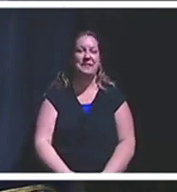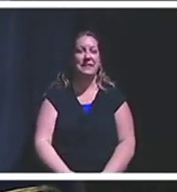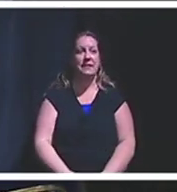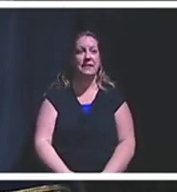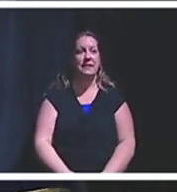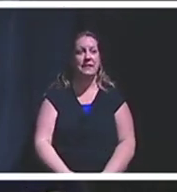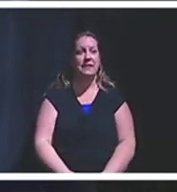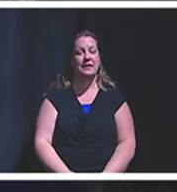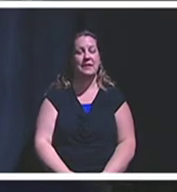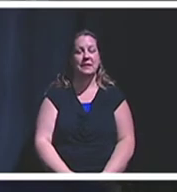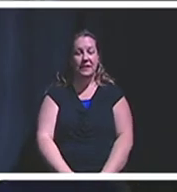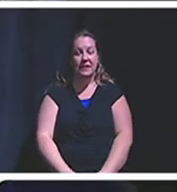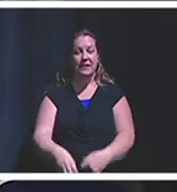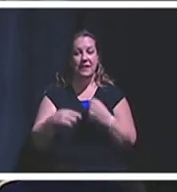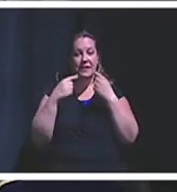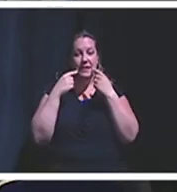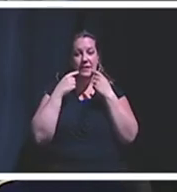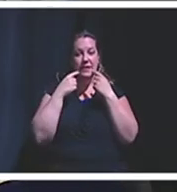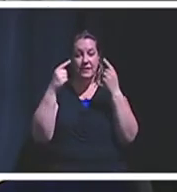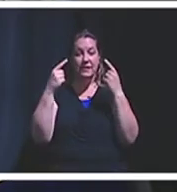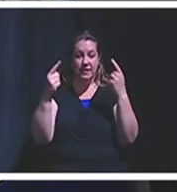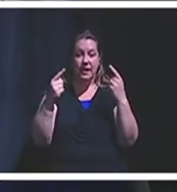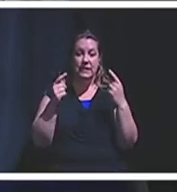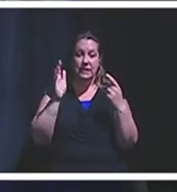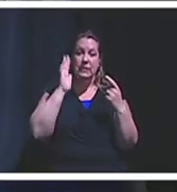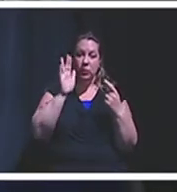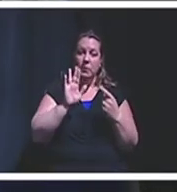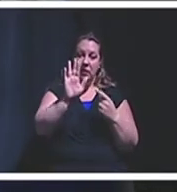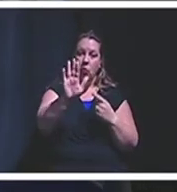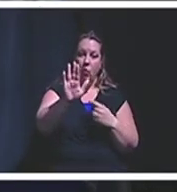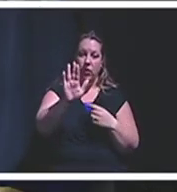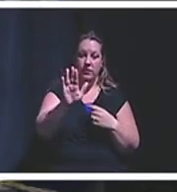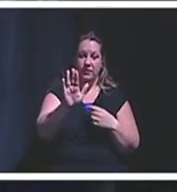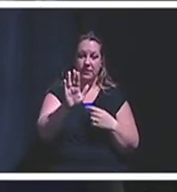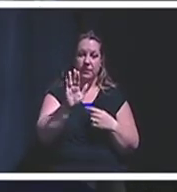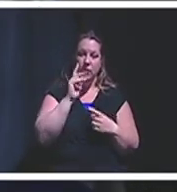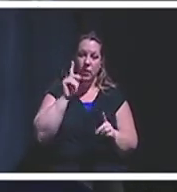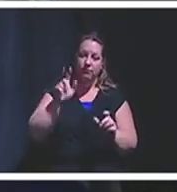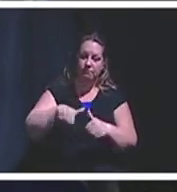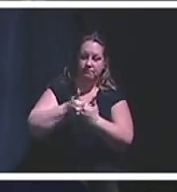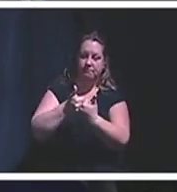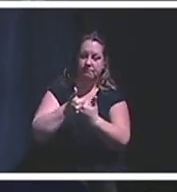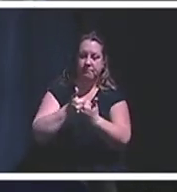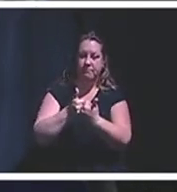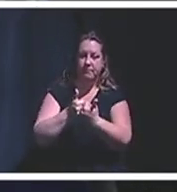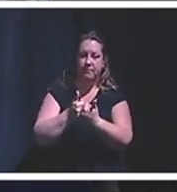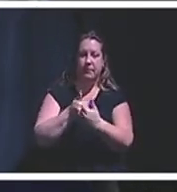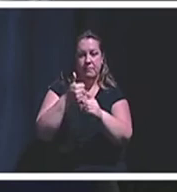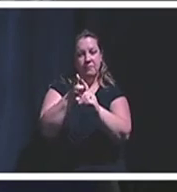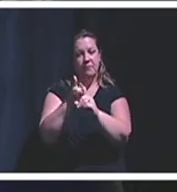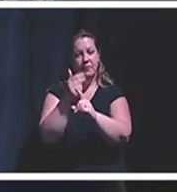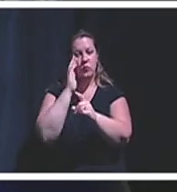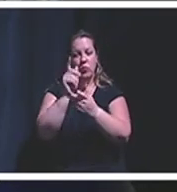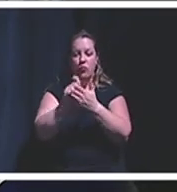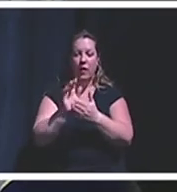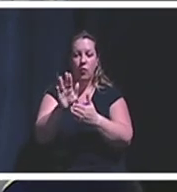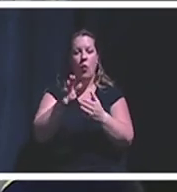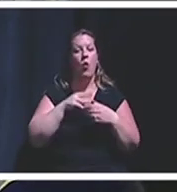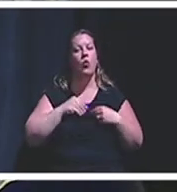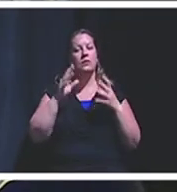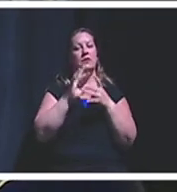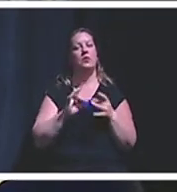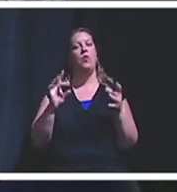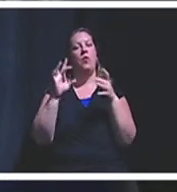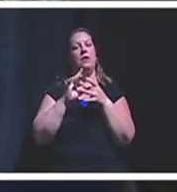Success is going to be your own. You will fill your own stories. You will discover your